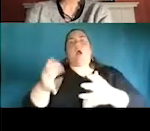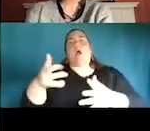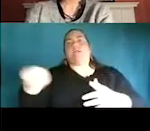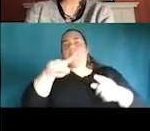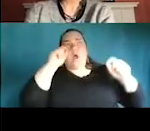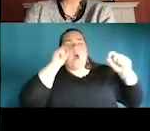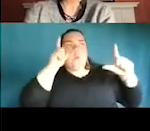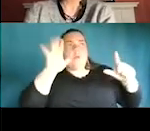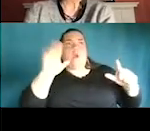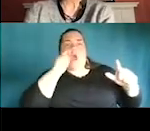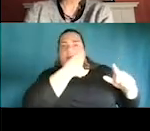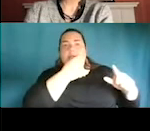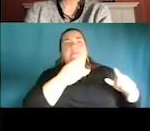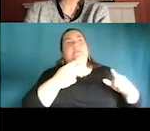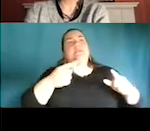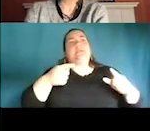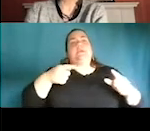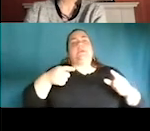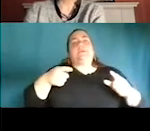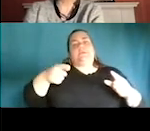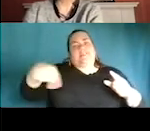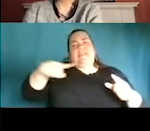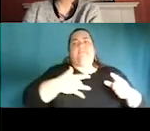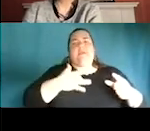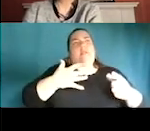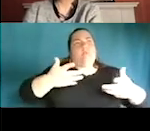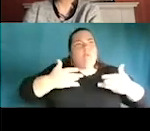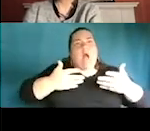welcoming classroom environment despite often challenging subject matter.